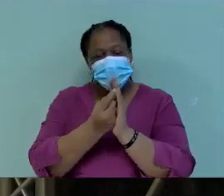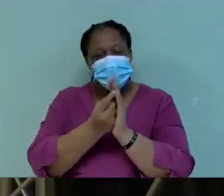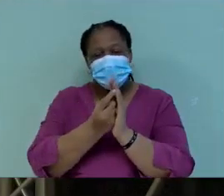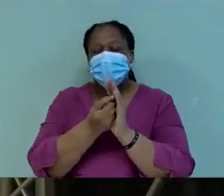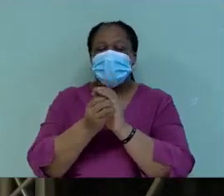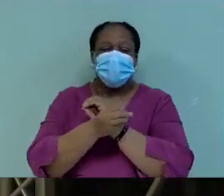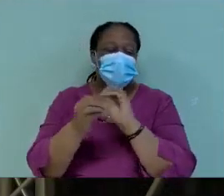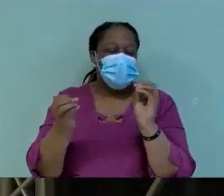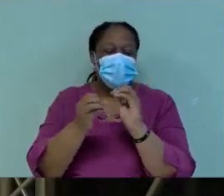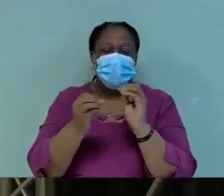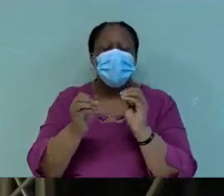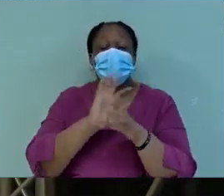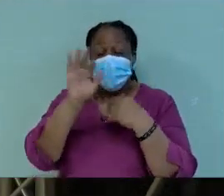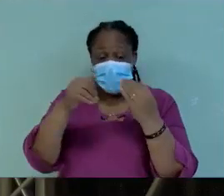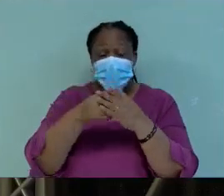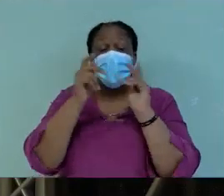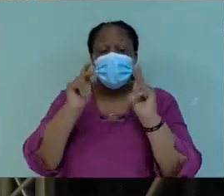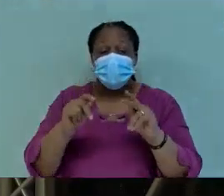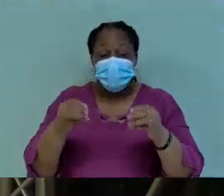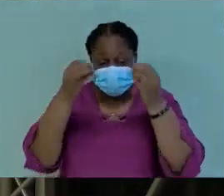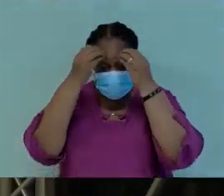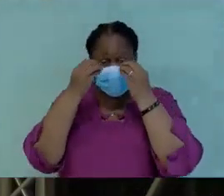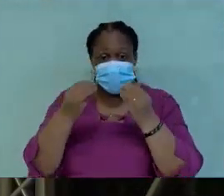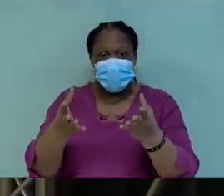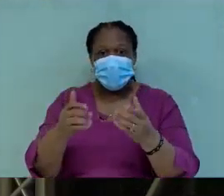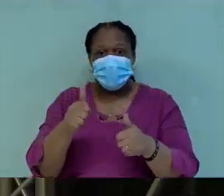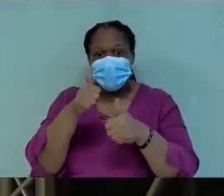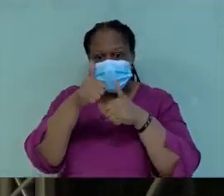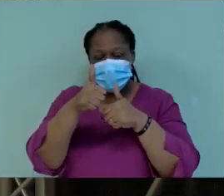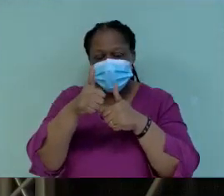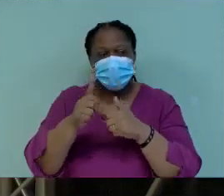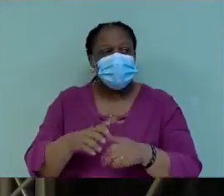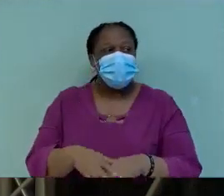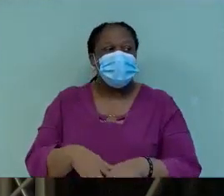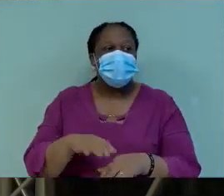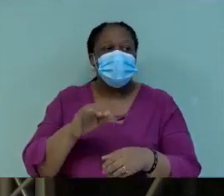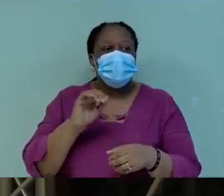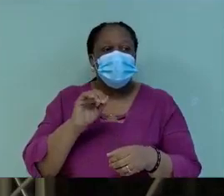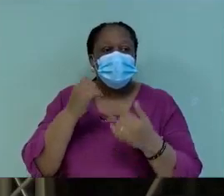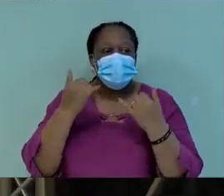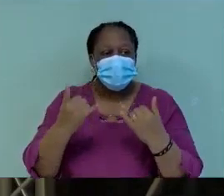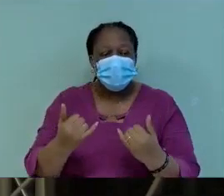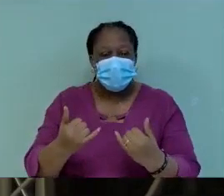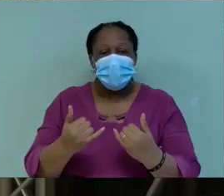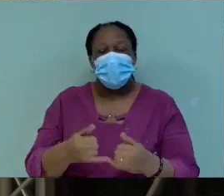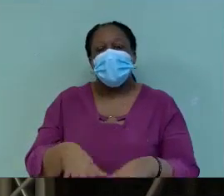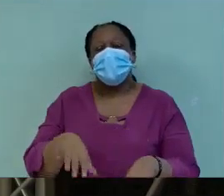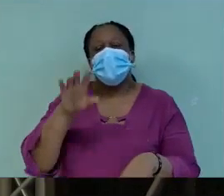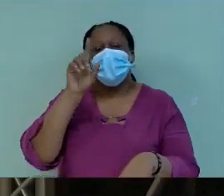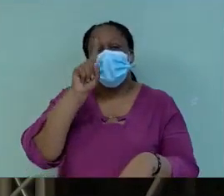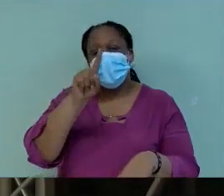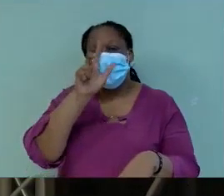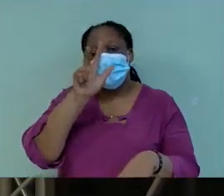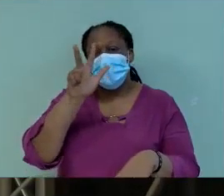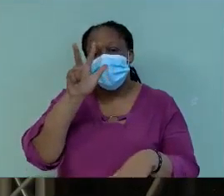emergency regulations. To date, the number of arrests stands at 133.